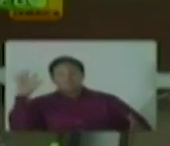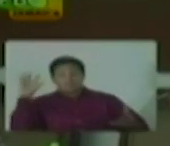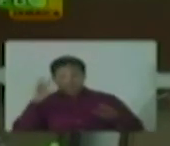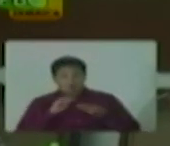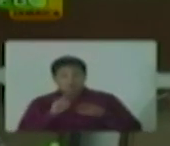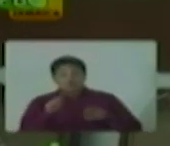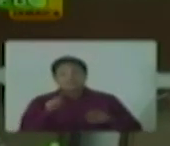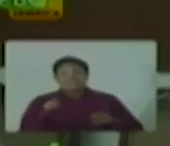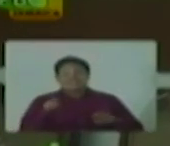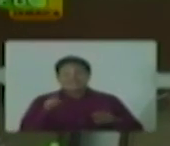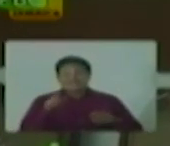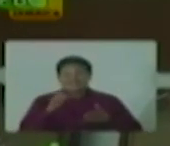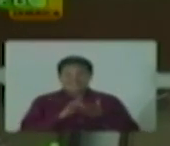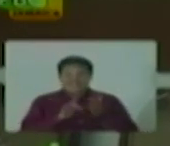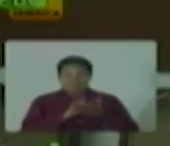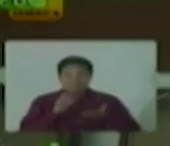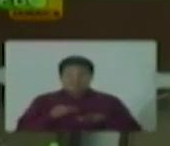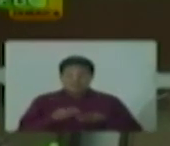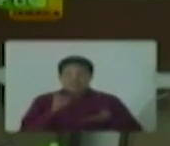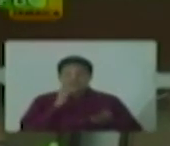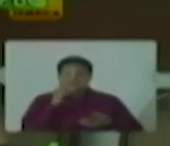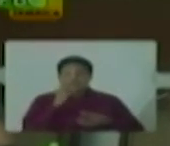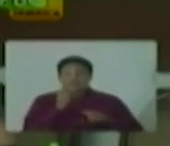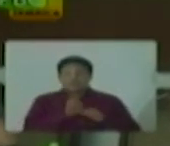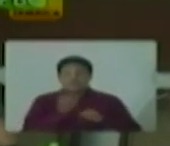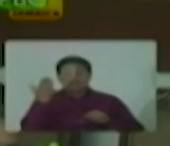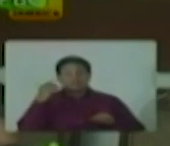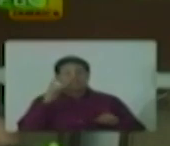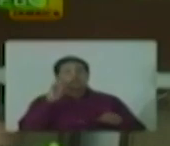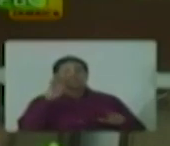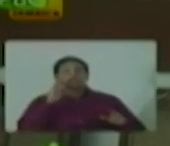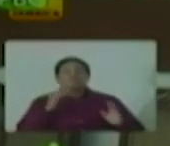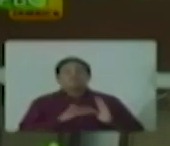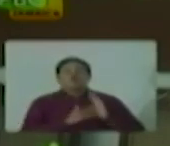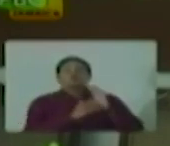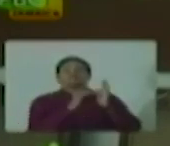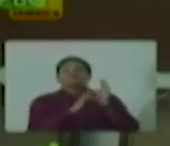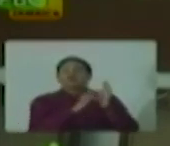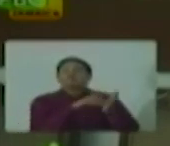system to mitigate the impact of this school closure.